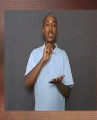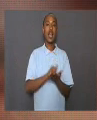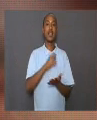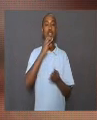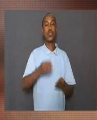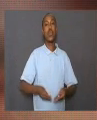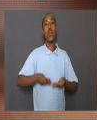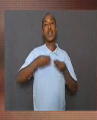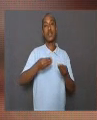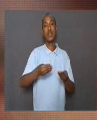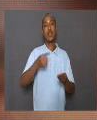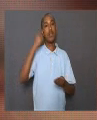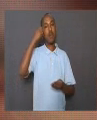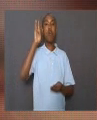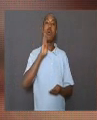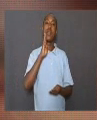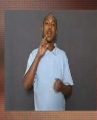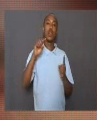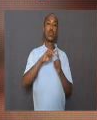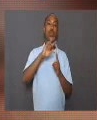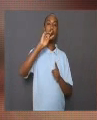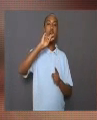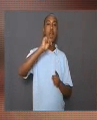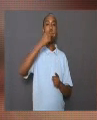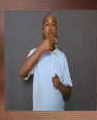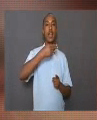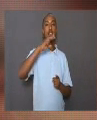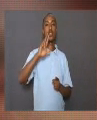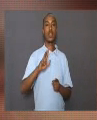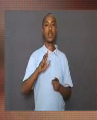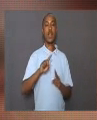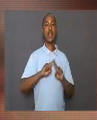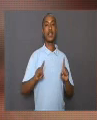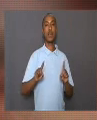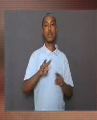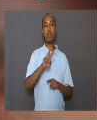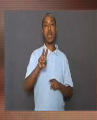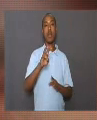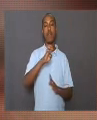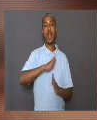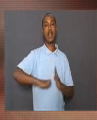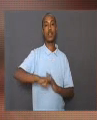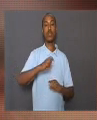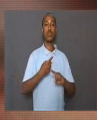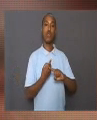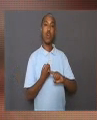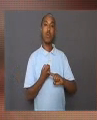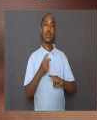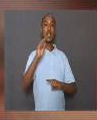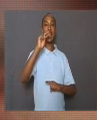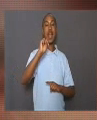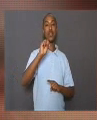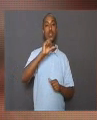The proton that is donated from water to ammonia accepts a pair of